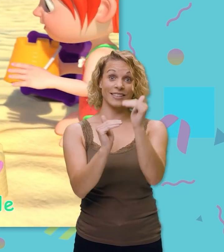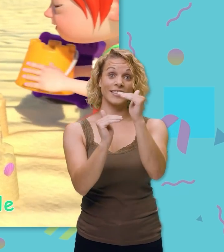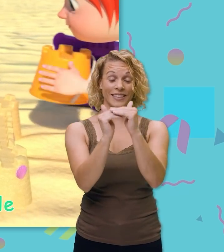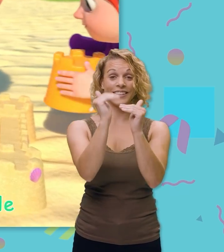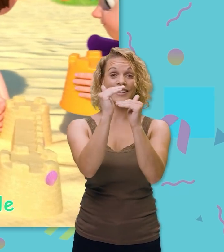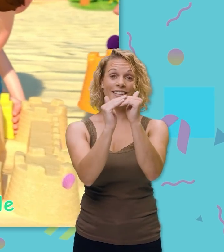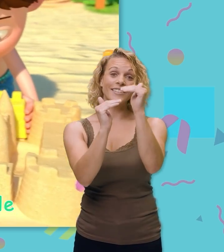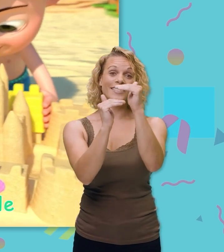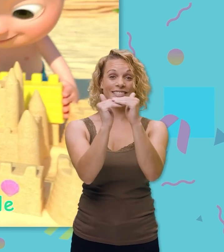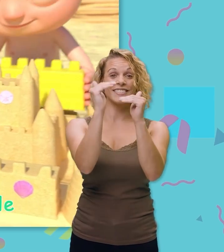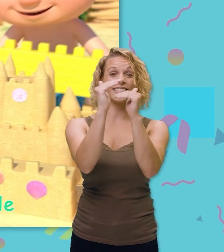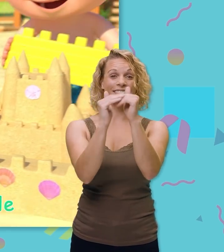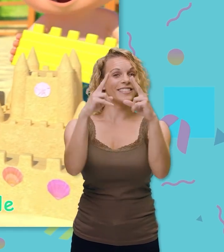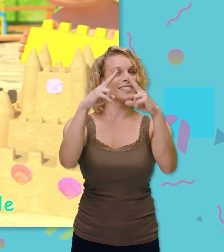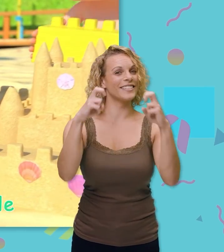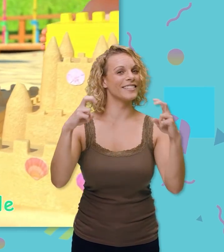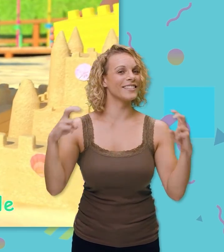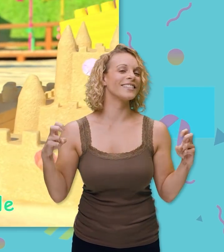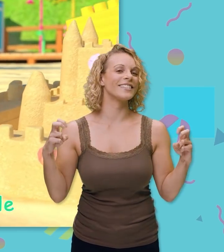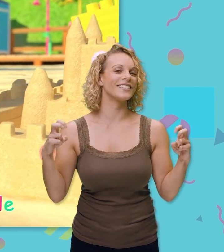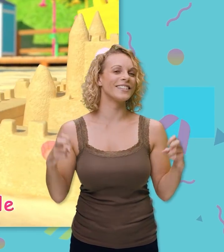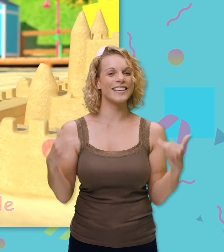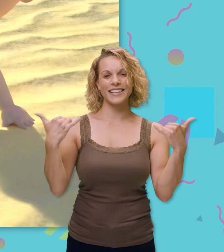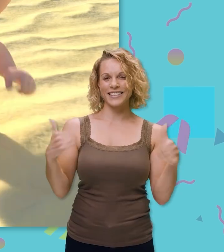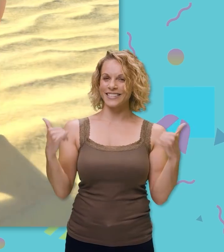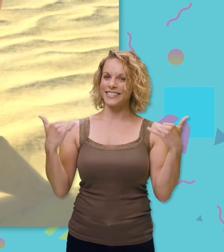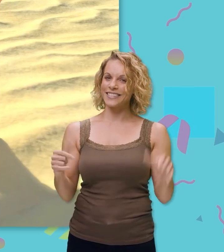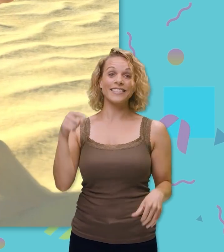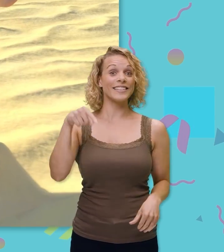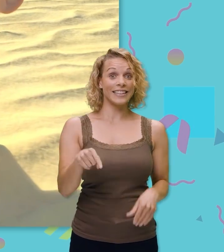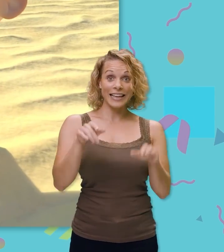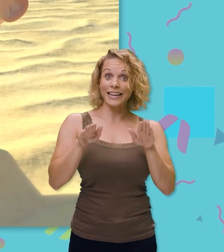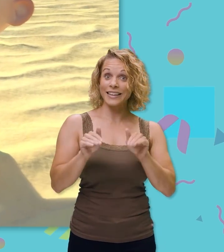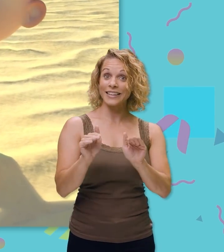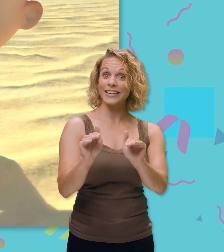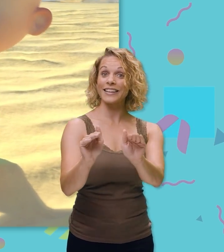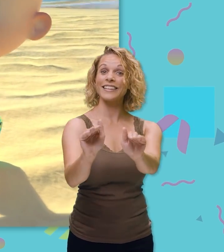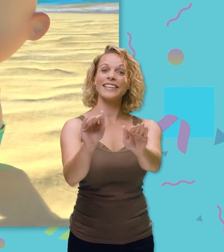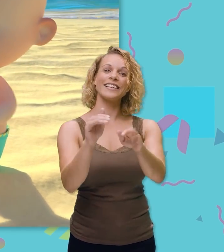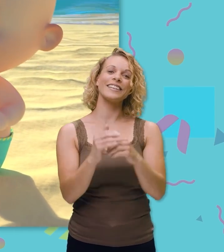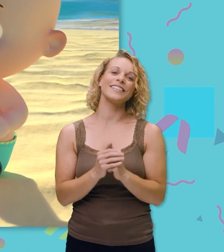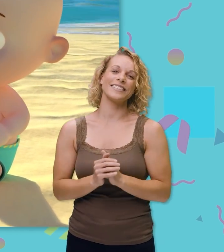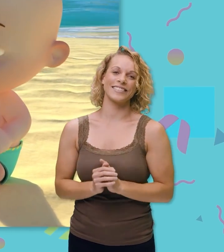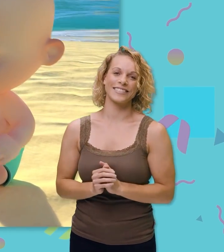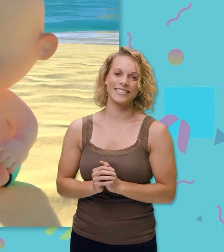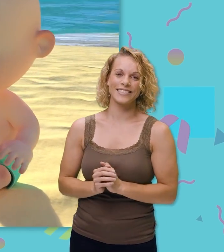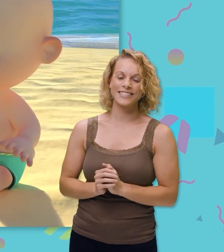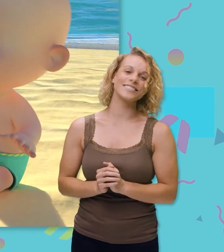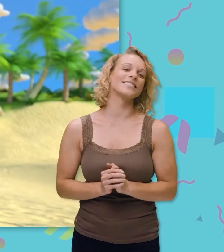Let's build, build, build a castle. We're playing at the